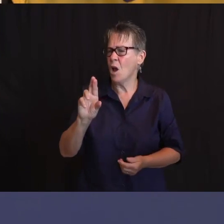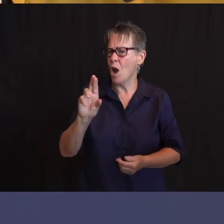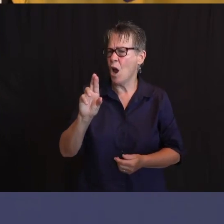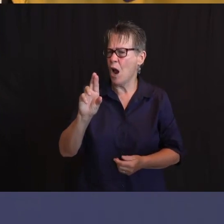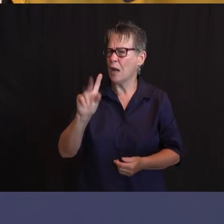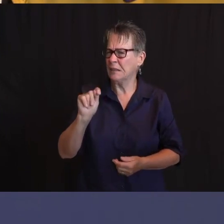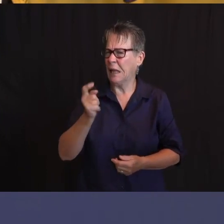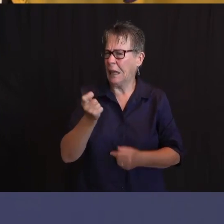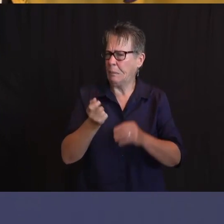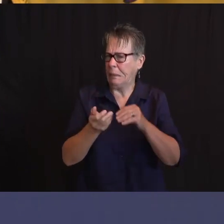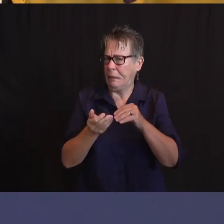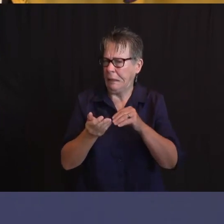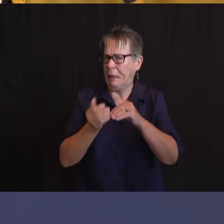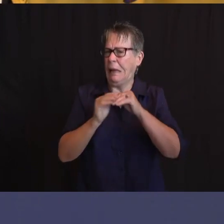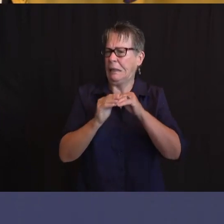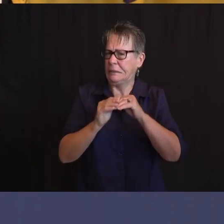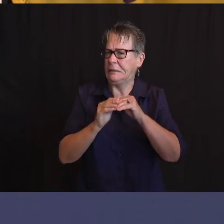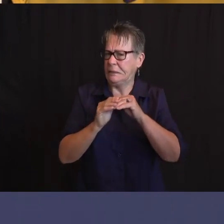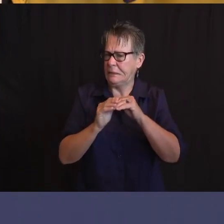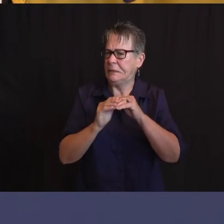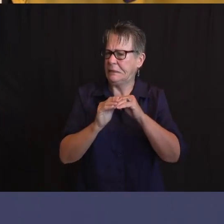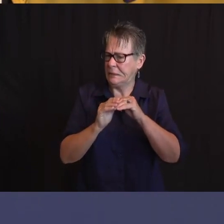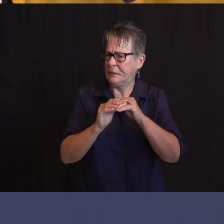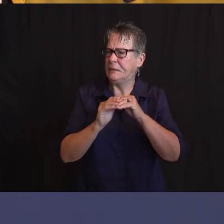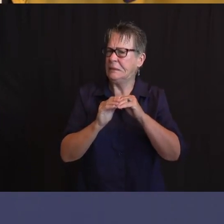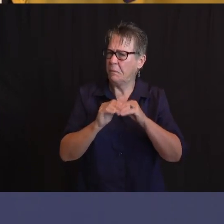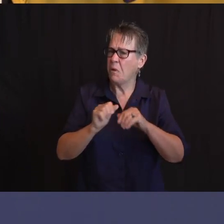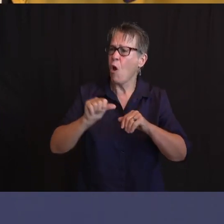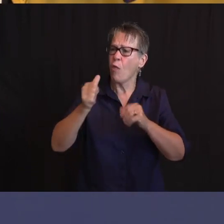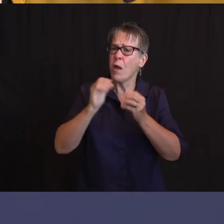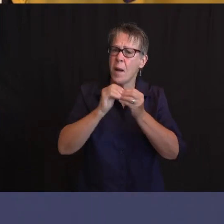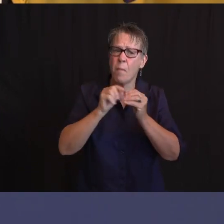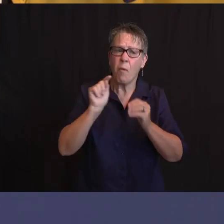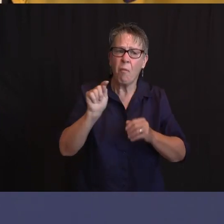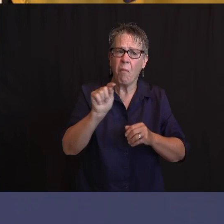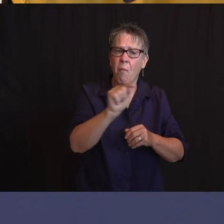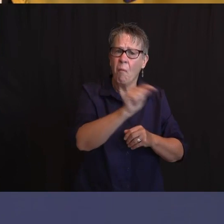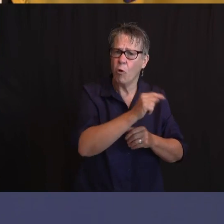But the past 7 days, over 2,500 positive cases.